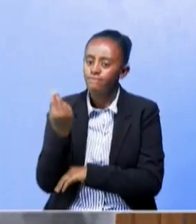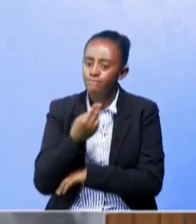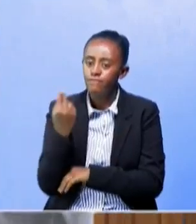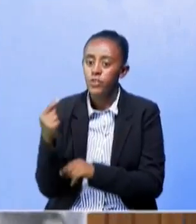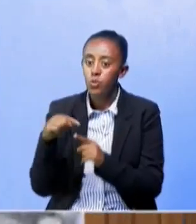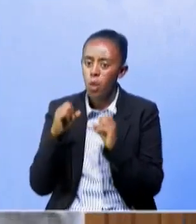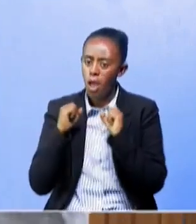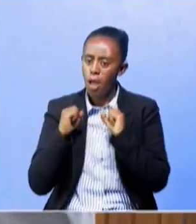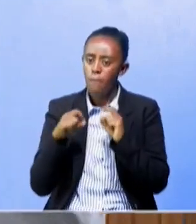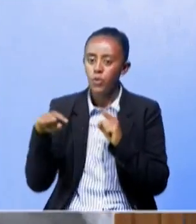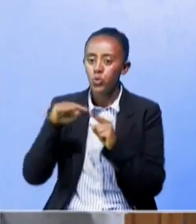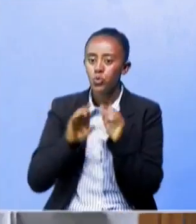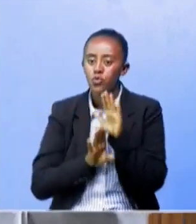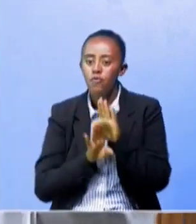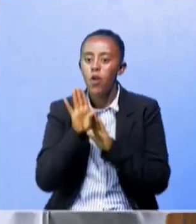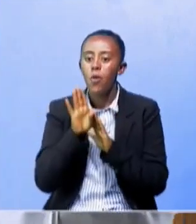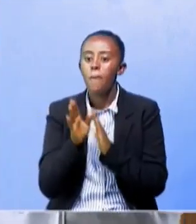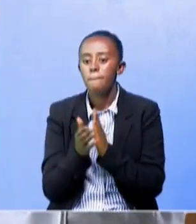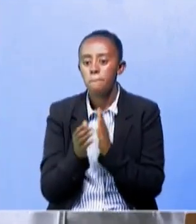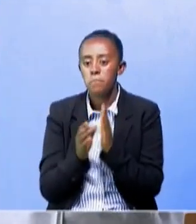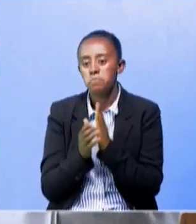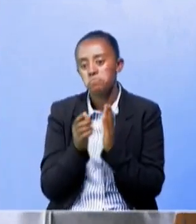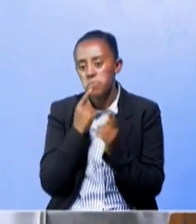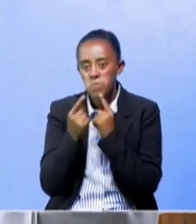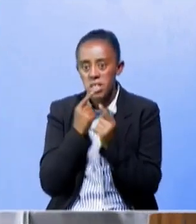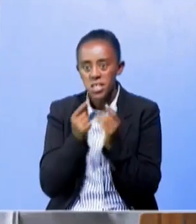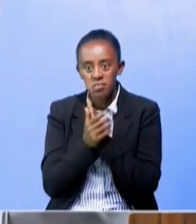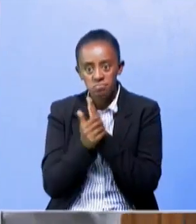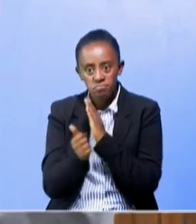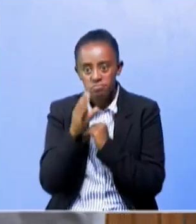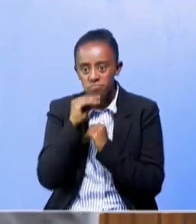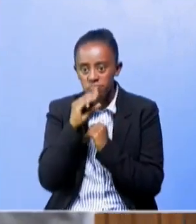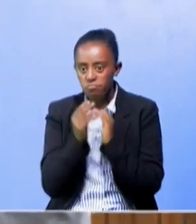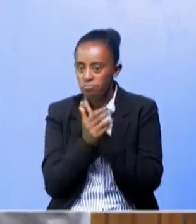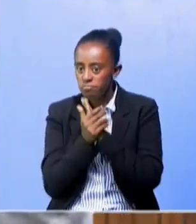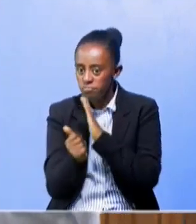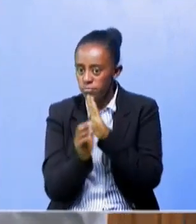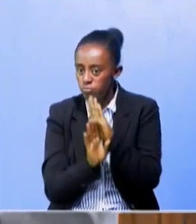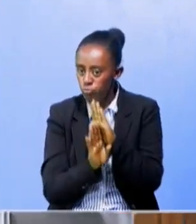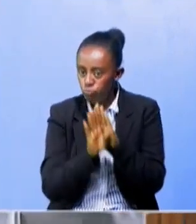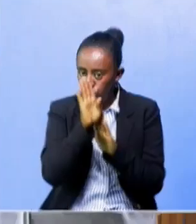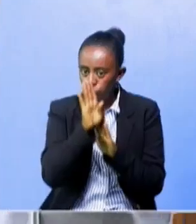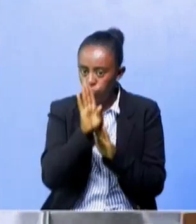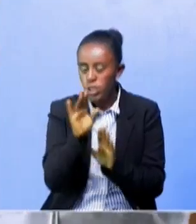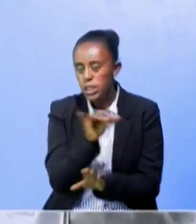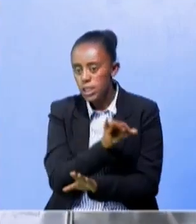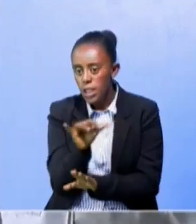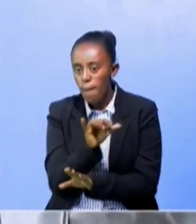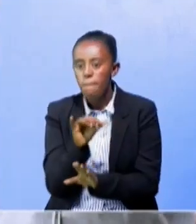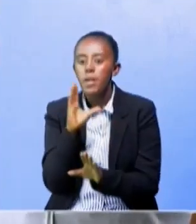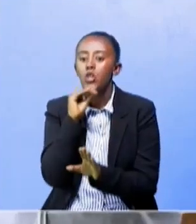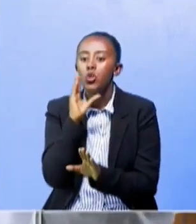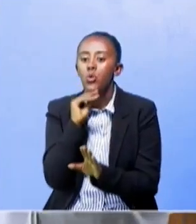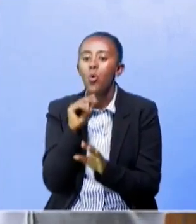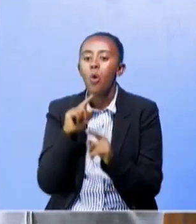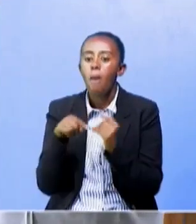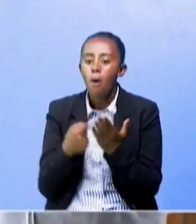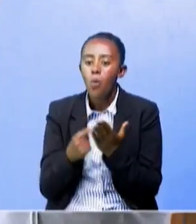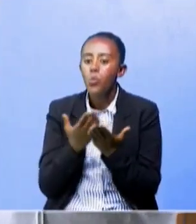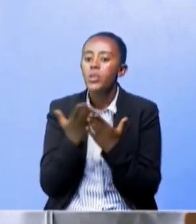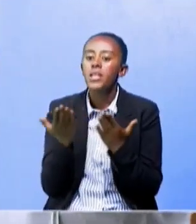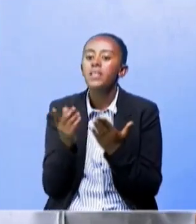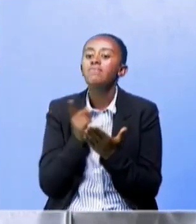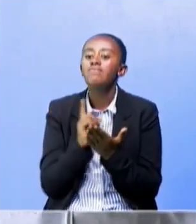to develop your speaking skill. At the same time, you are able to talk about things,